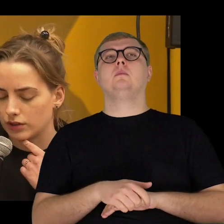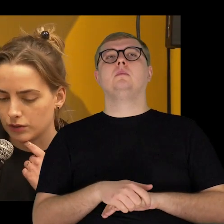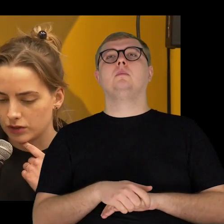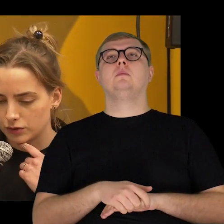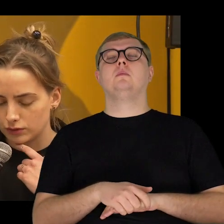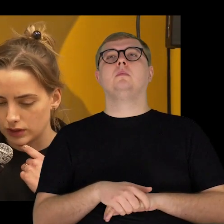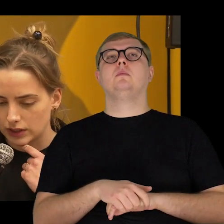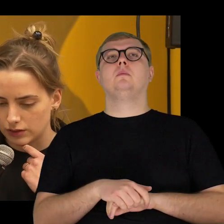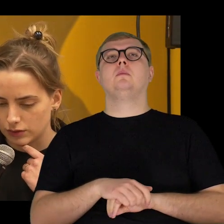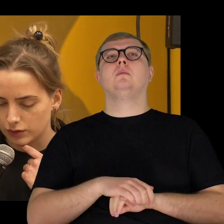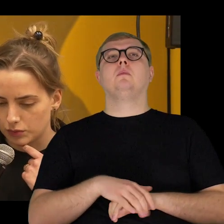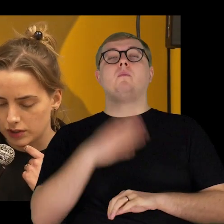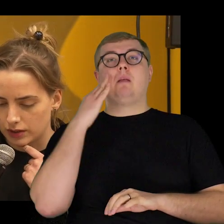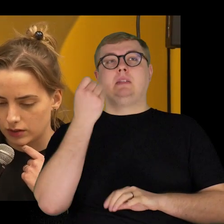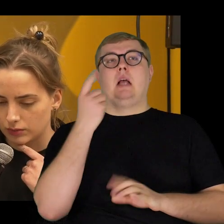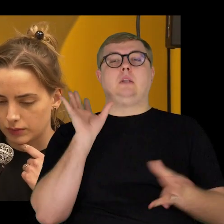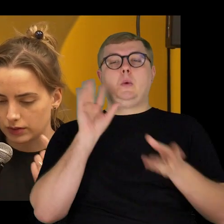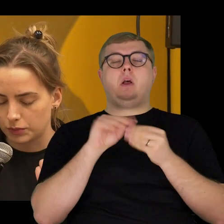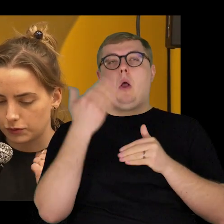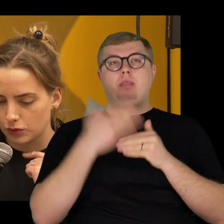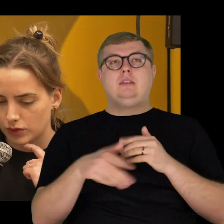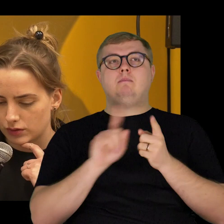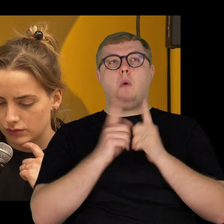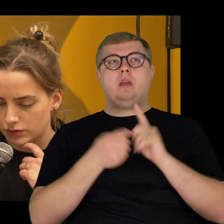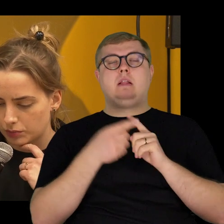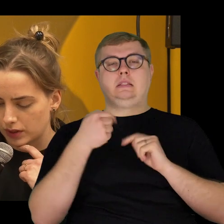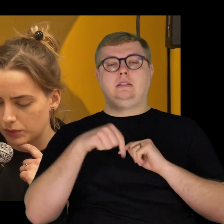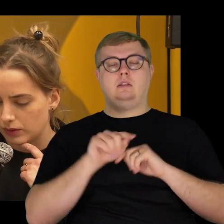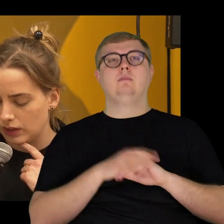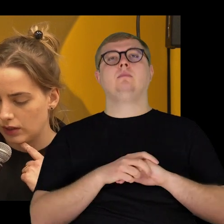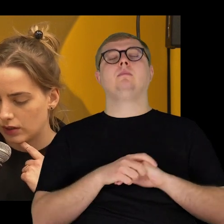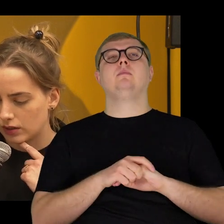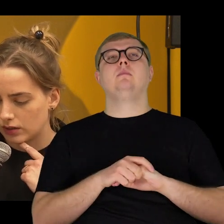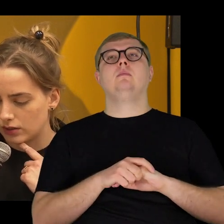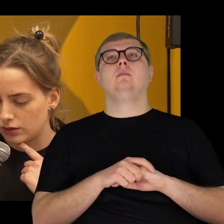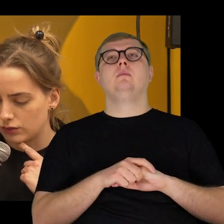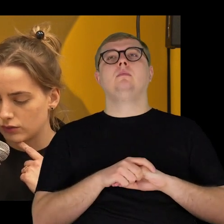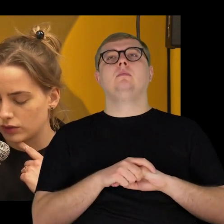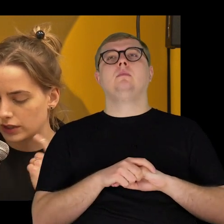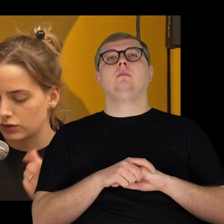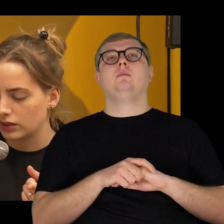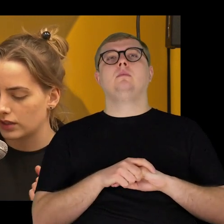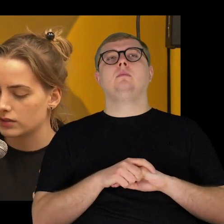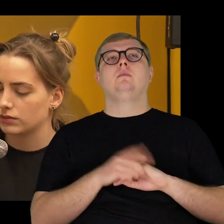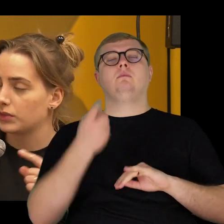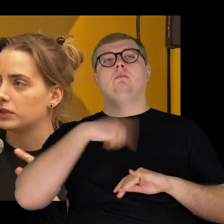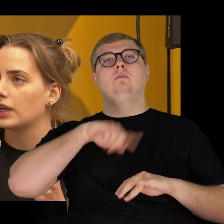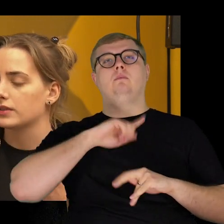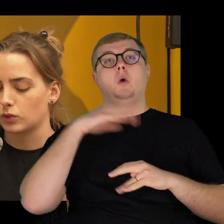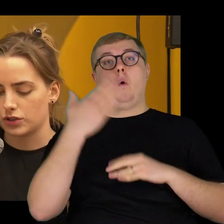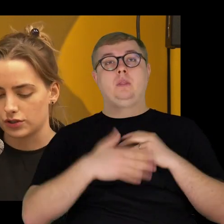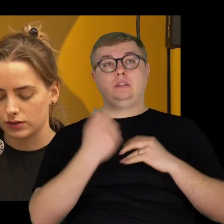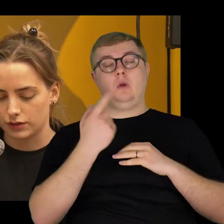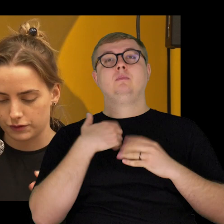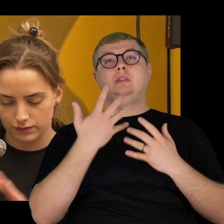We are coming to an end of our meeting, but before we wrap up, I would like to ask maybe the